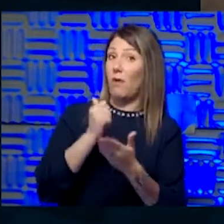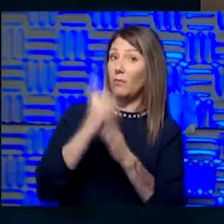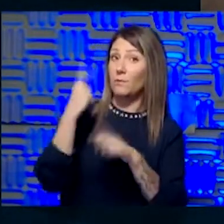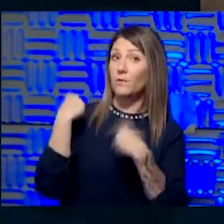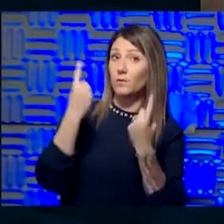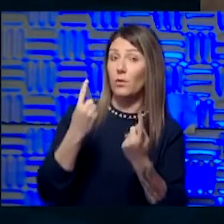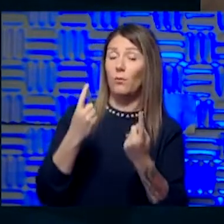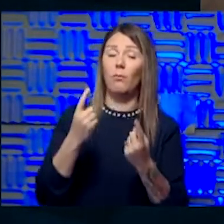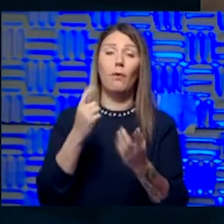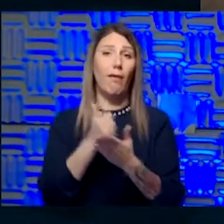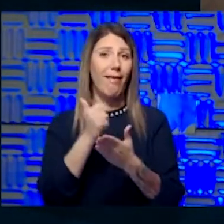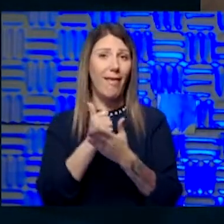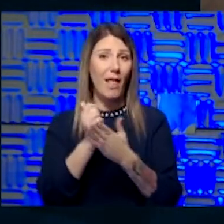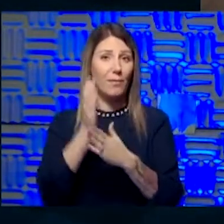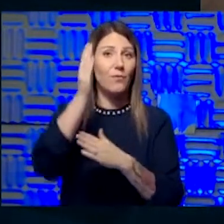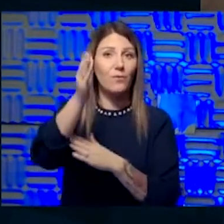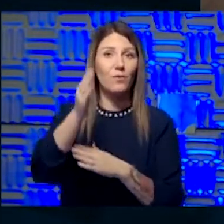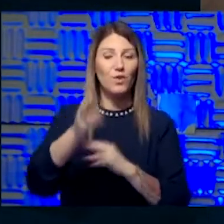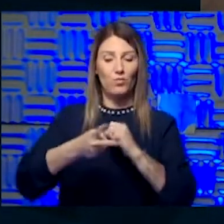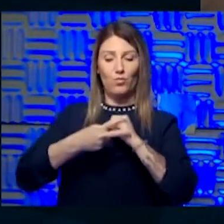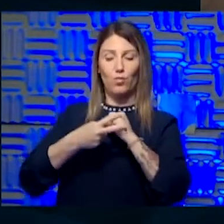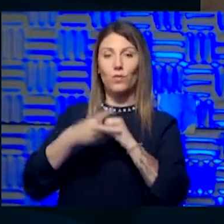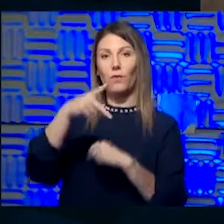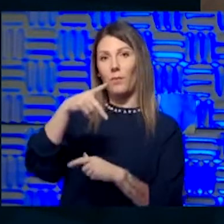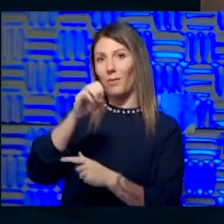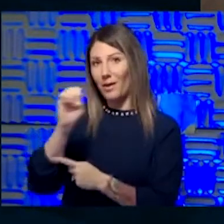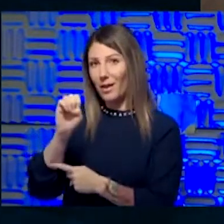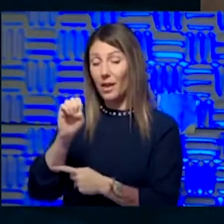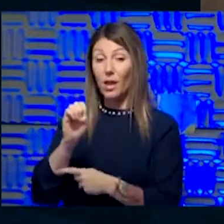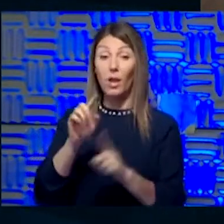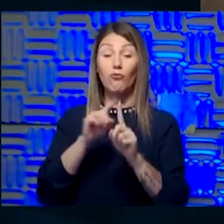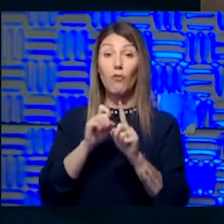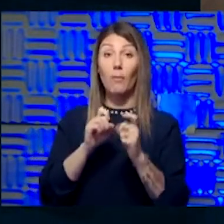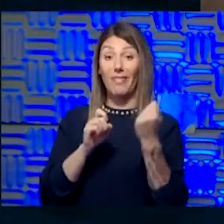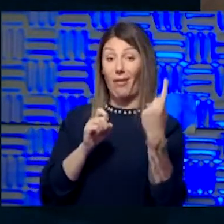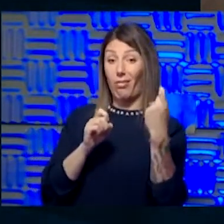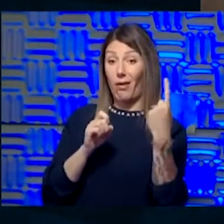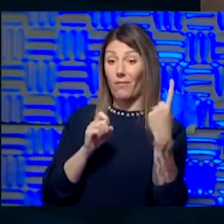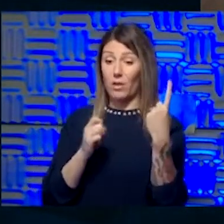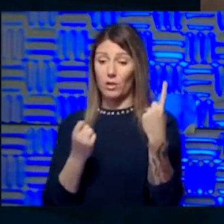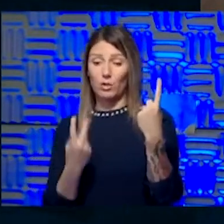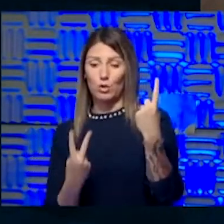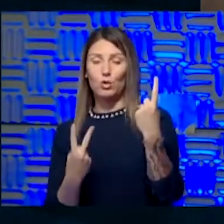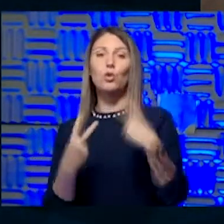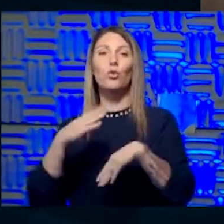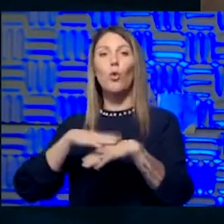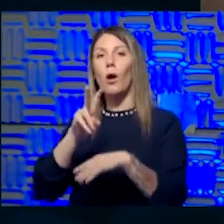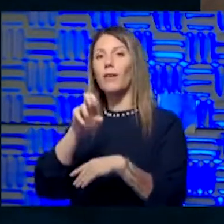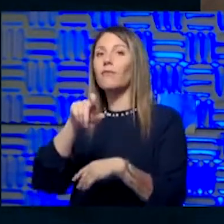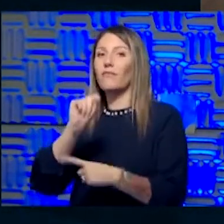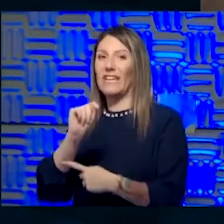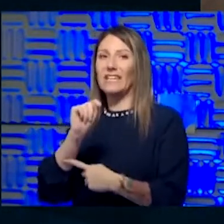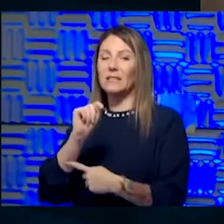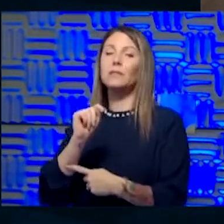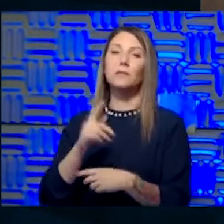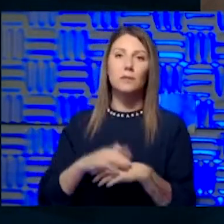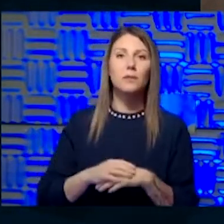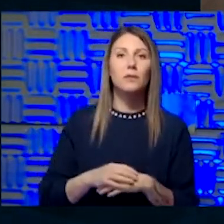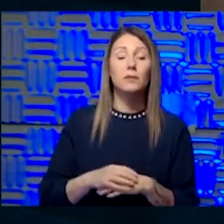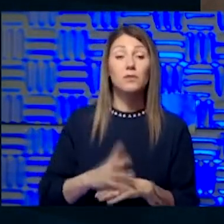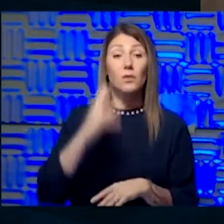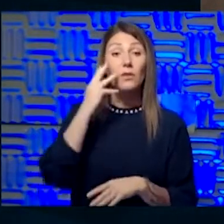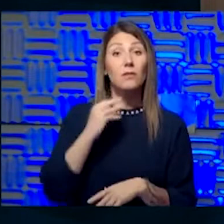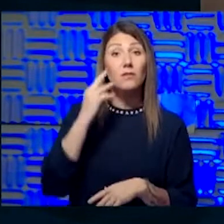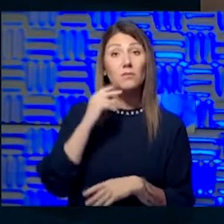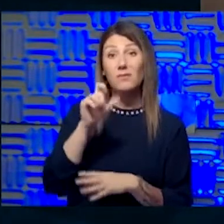in preserving our PPE. Out of that 11 people, we have 2 people on ventilators. So I think it's the experience at